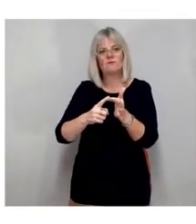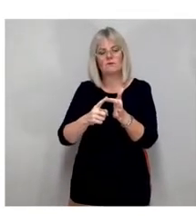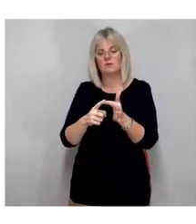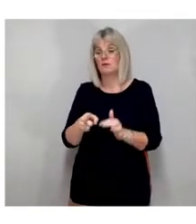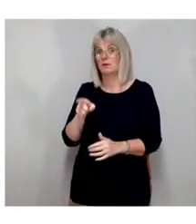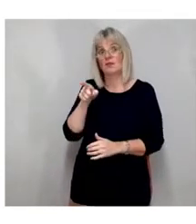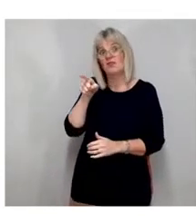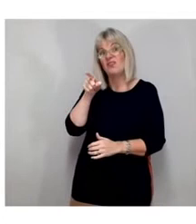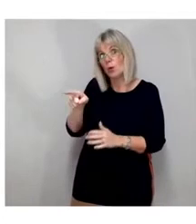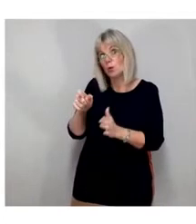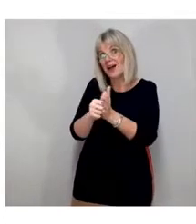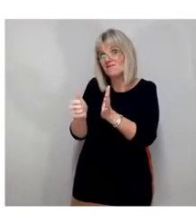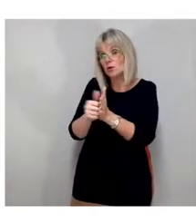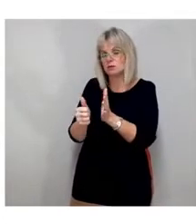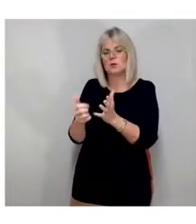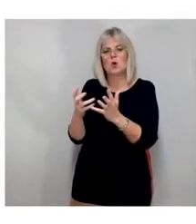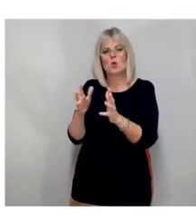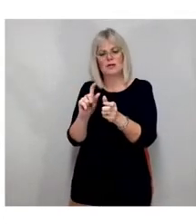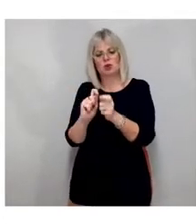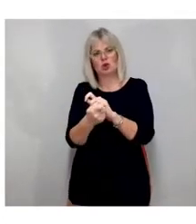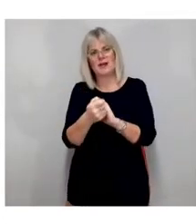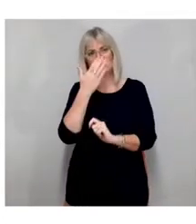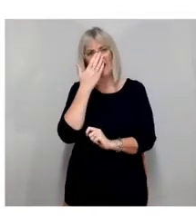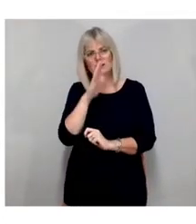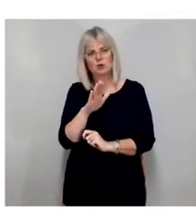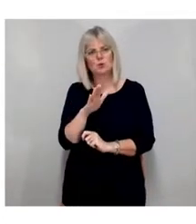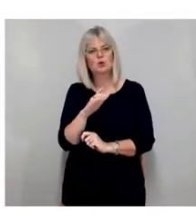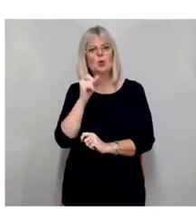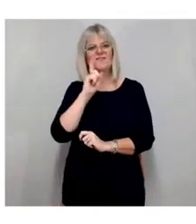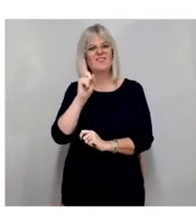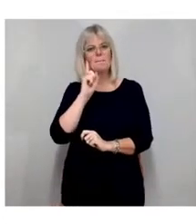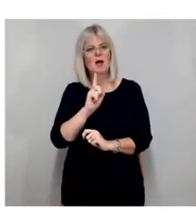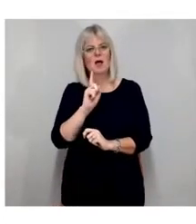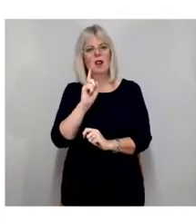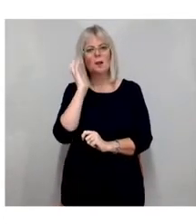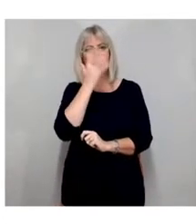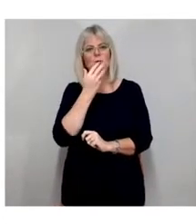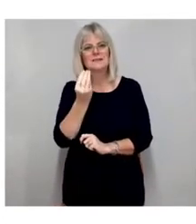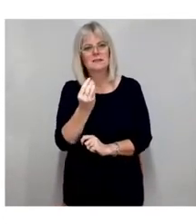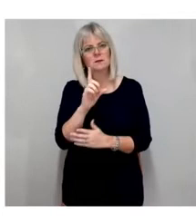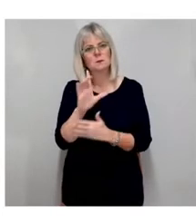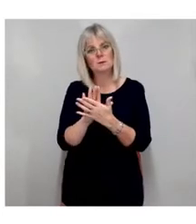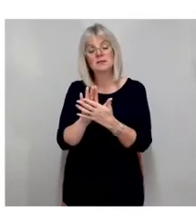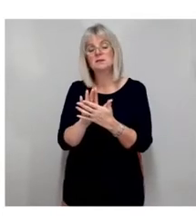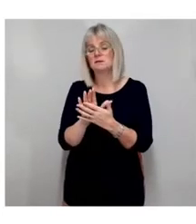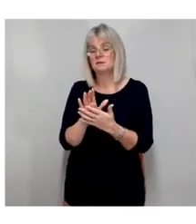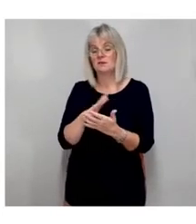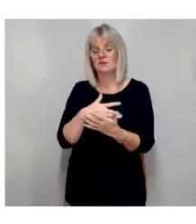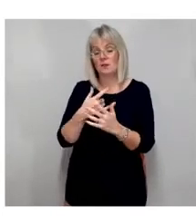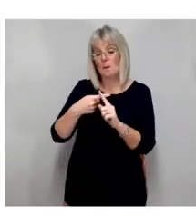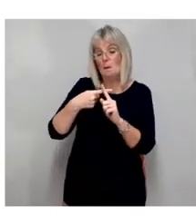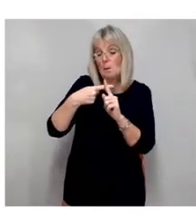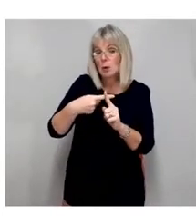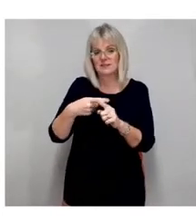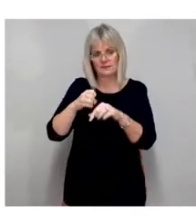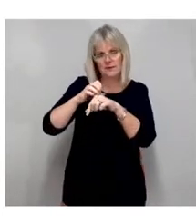attitudes to, you know, what female beauty means, and I'd say in a very positive way for society. So I think we're trying to use our influence